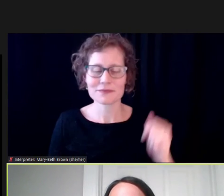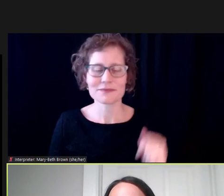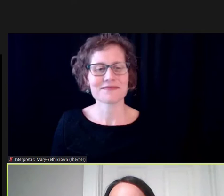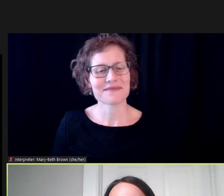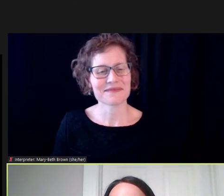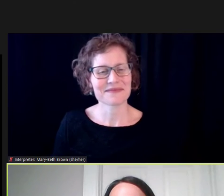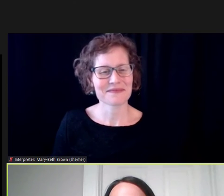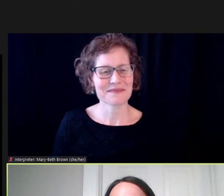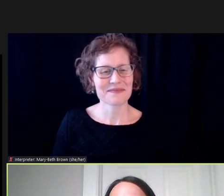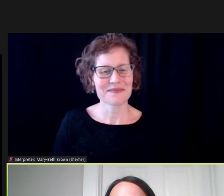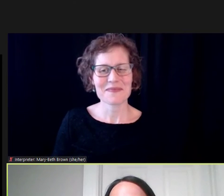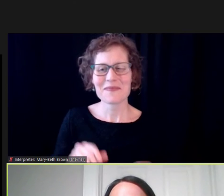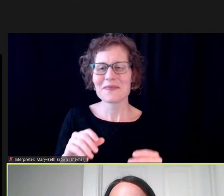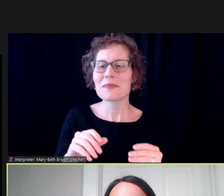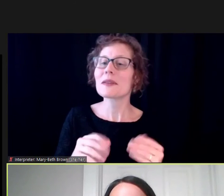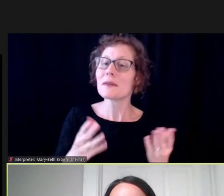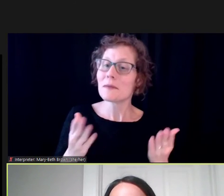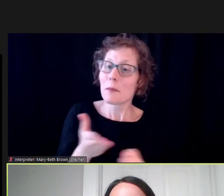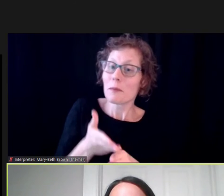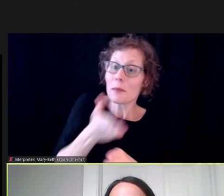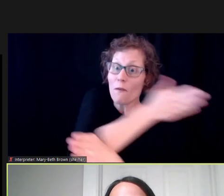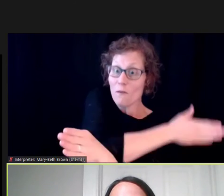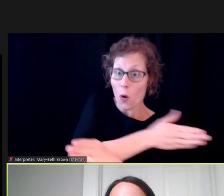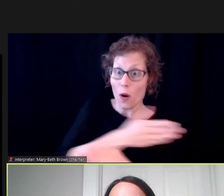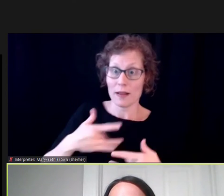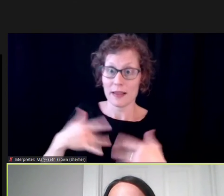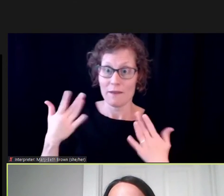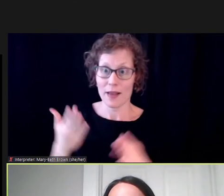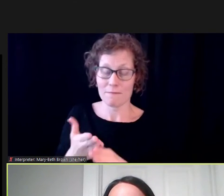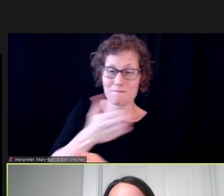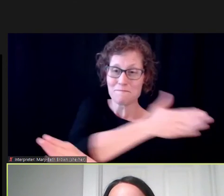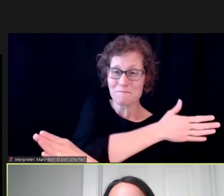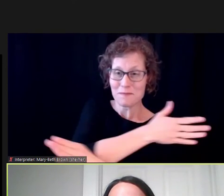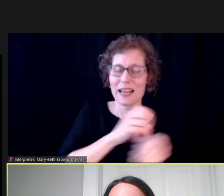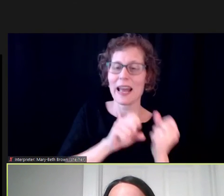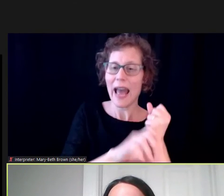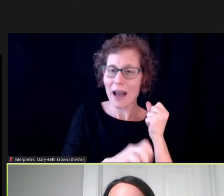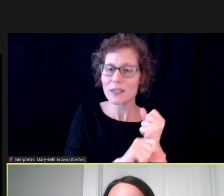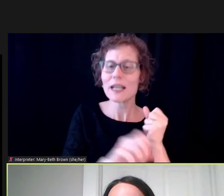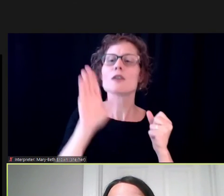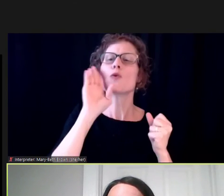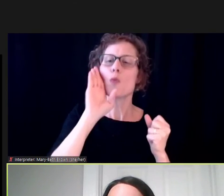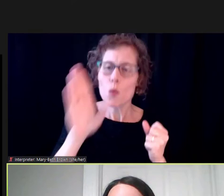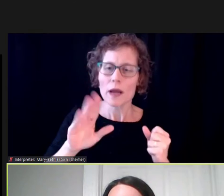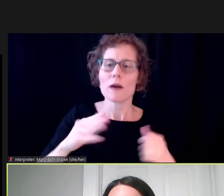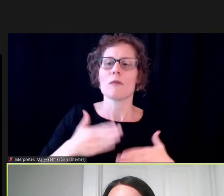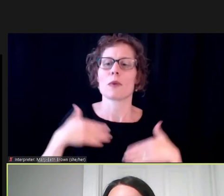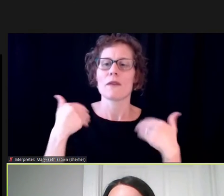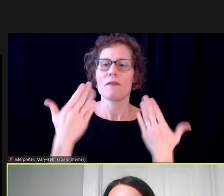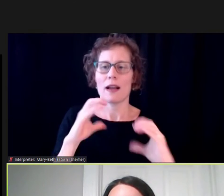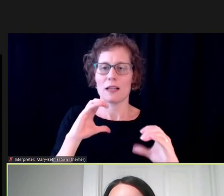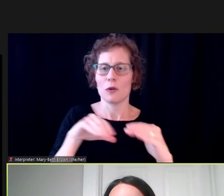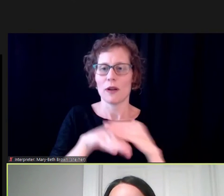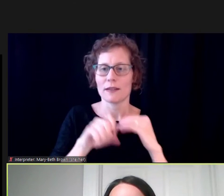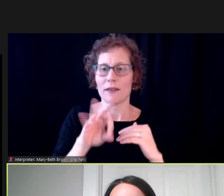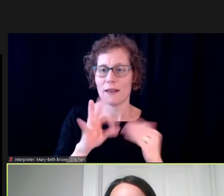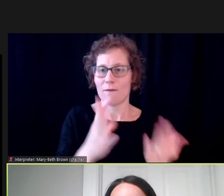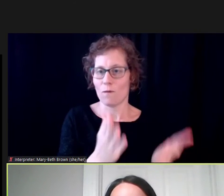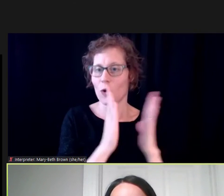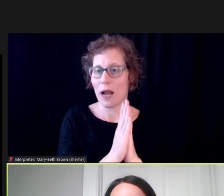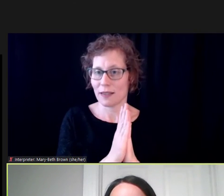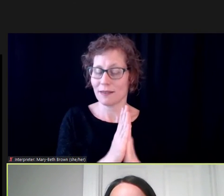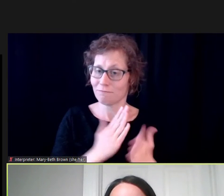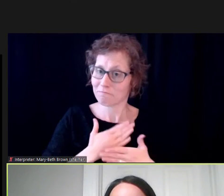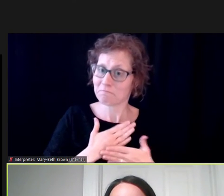You want to advertise well in advance that communication access will be available if requested.